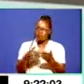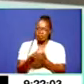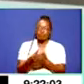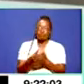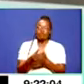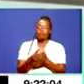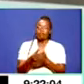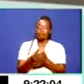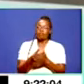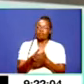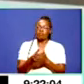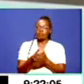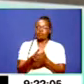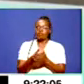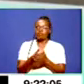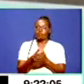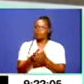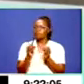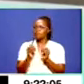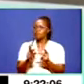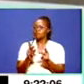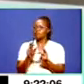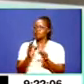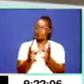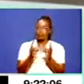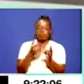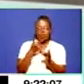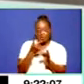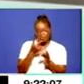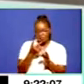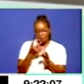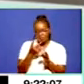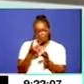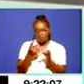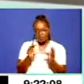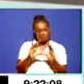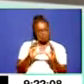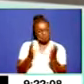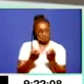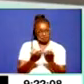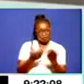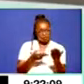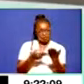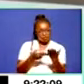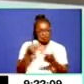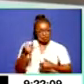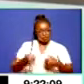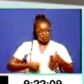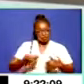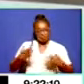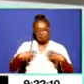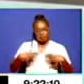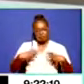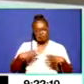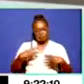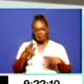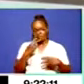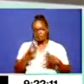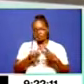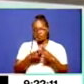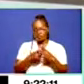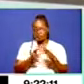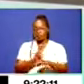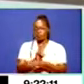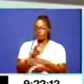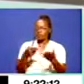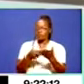all sectors of the world. So is it okay if I say that the world of technology is enjoying and the people who started using technology long